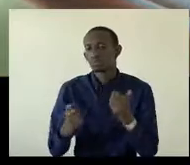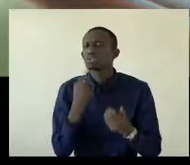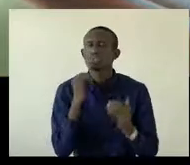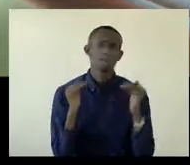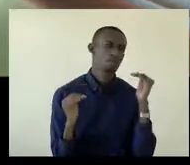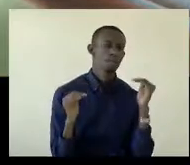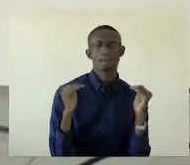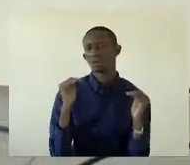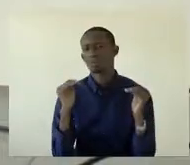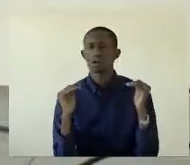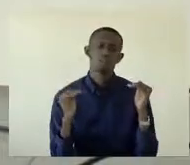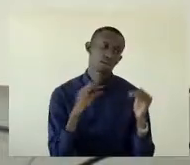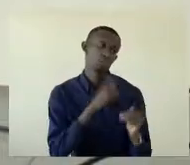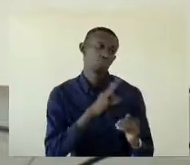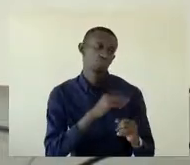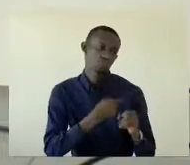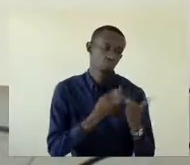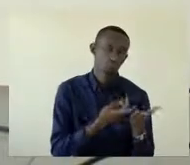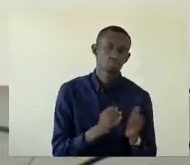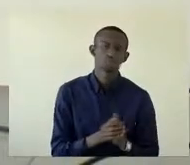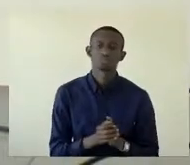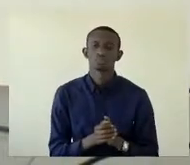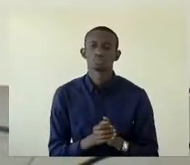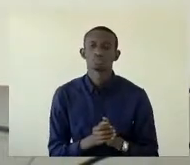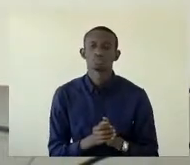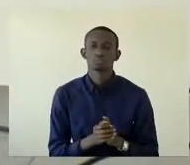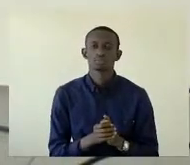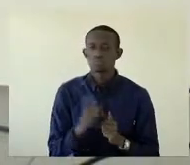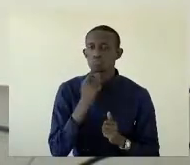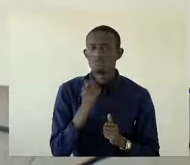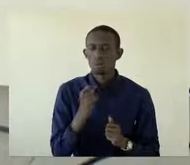we're getting from it? So are we living within our limits?